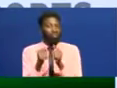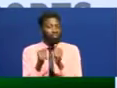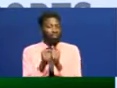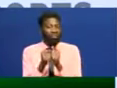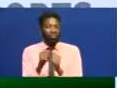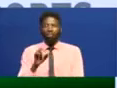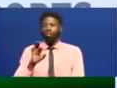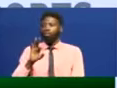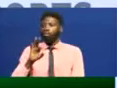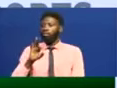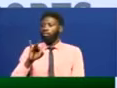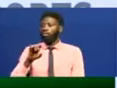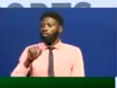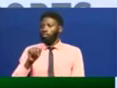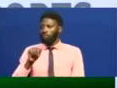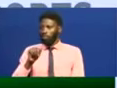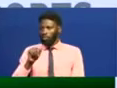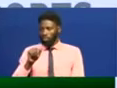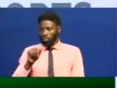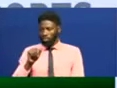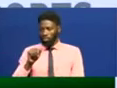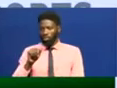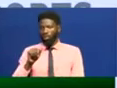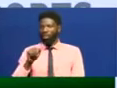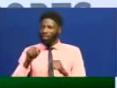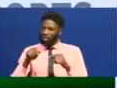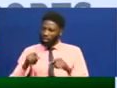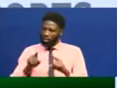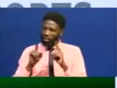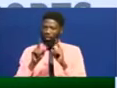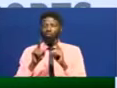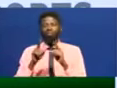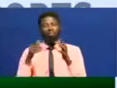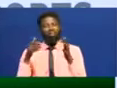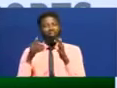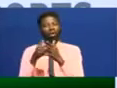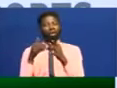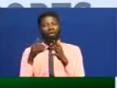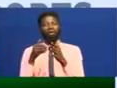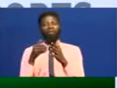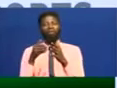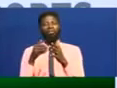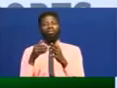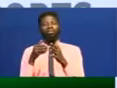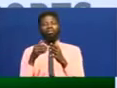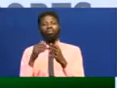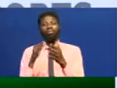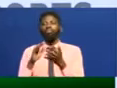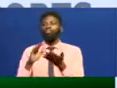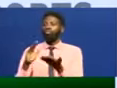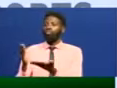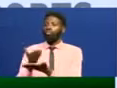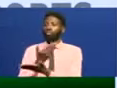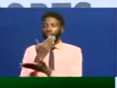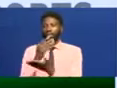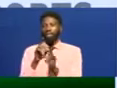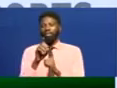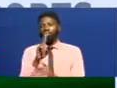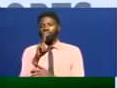FIFA lifted suspension on 28th November. Exactly 1 month. And it took